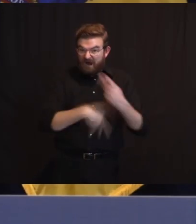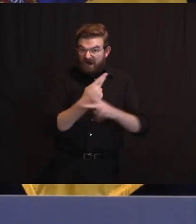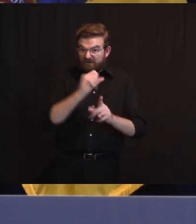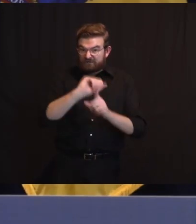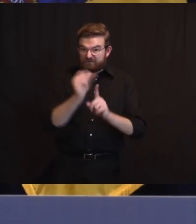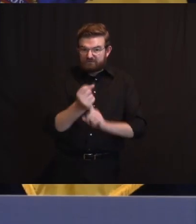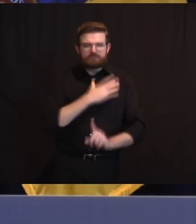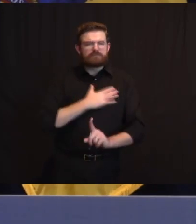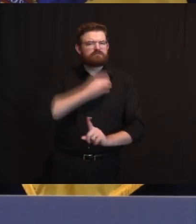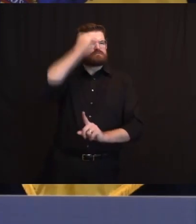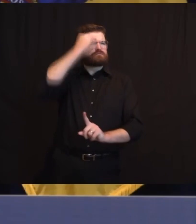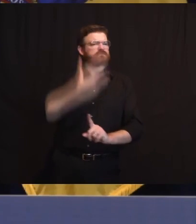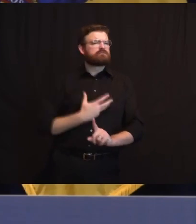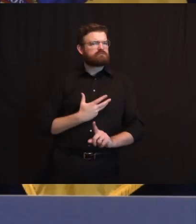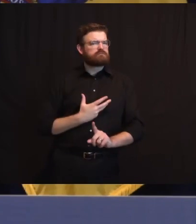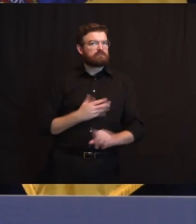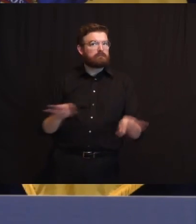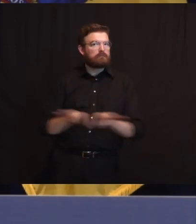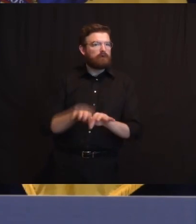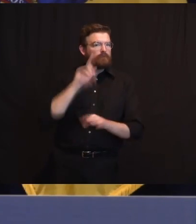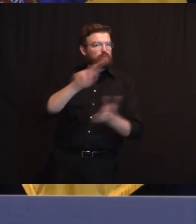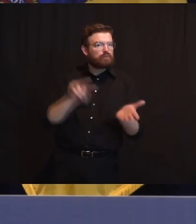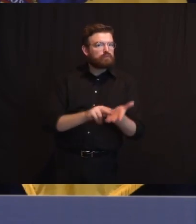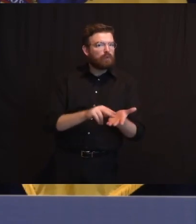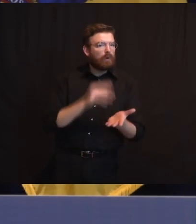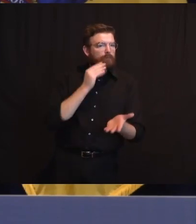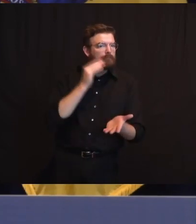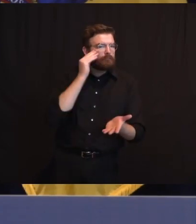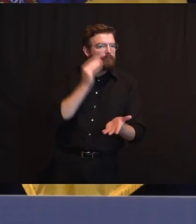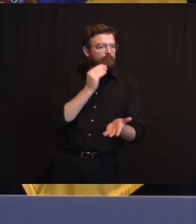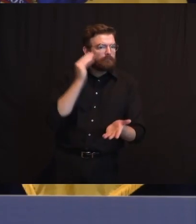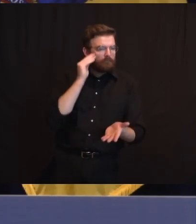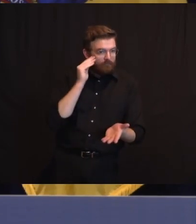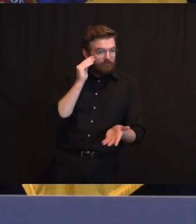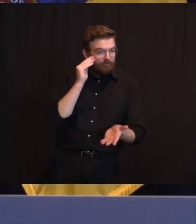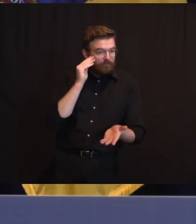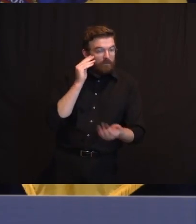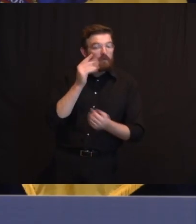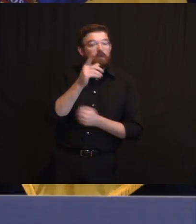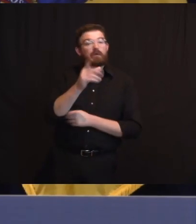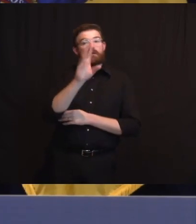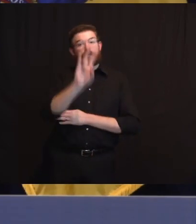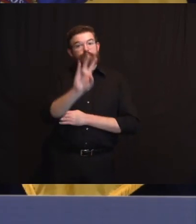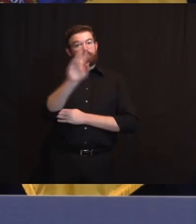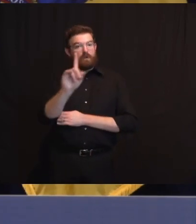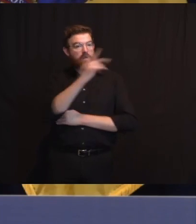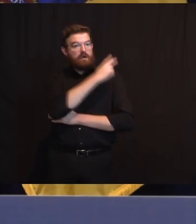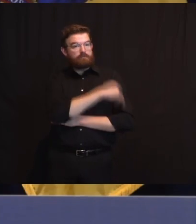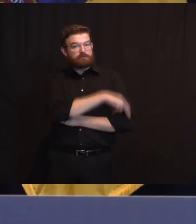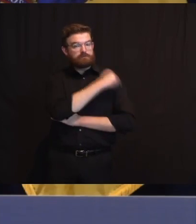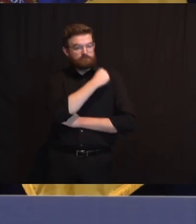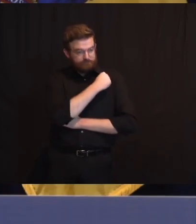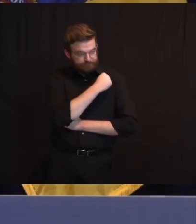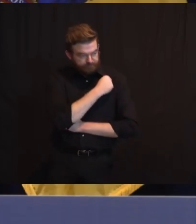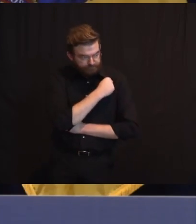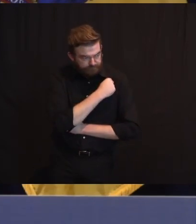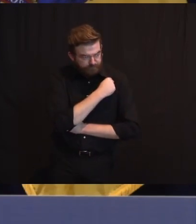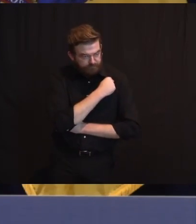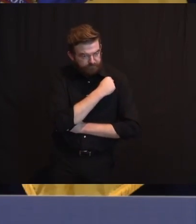as Judy has reminded us many times, there are 71 hospitals. It's double digits. The association, it's a